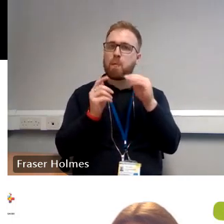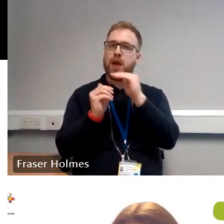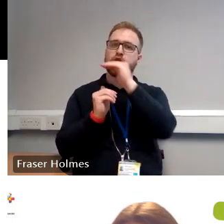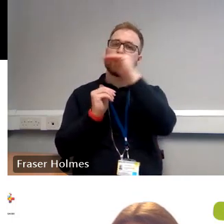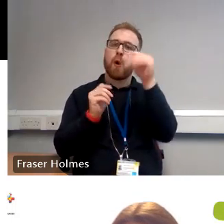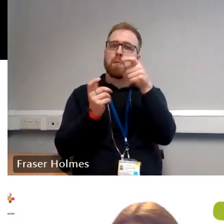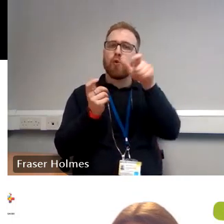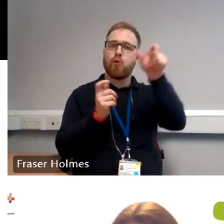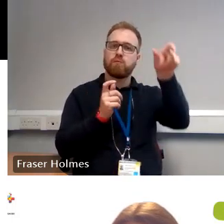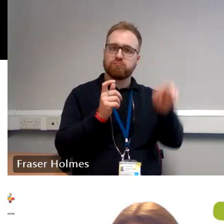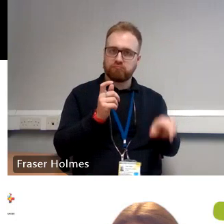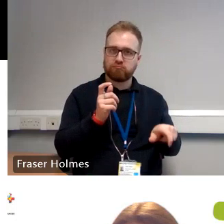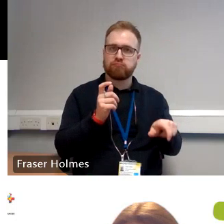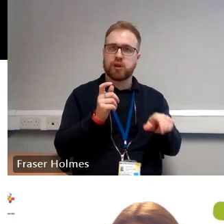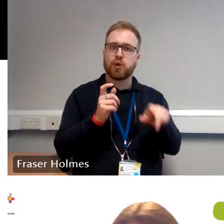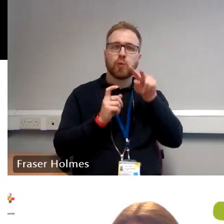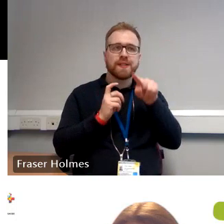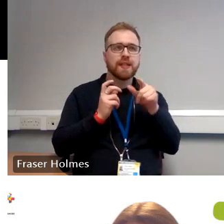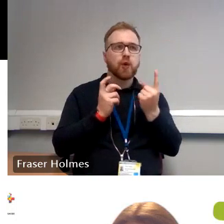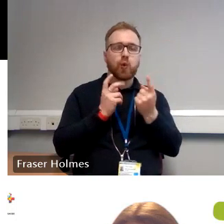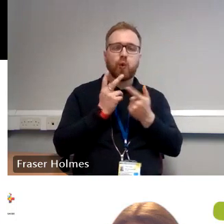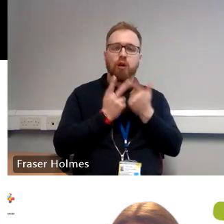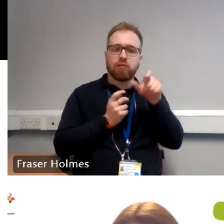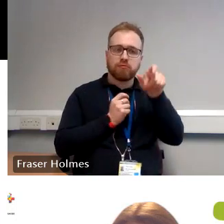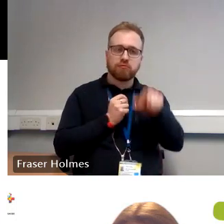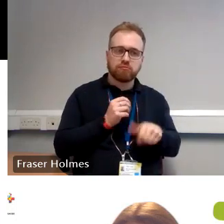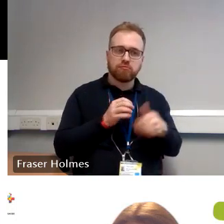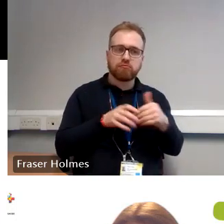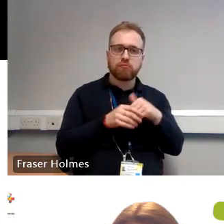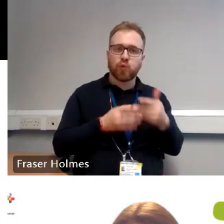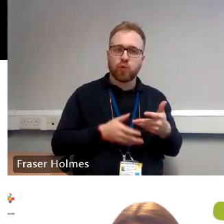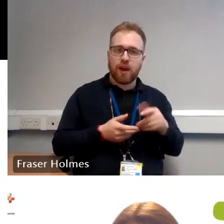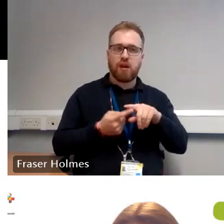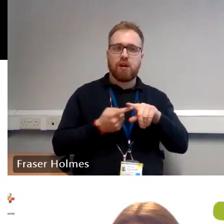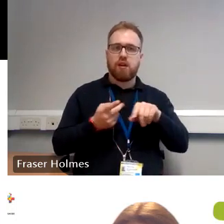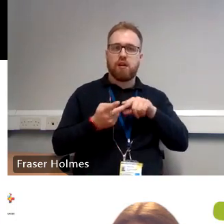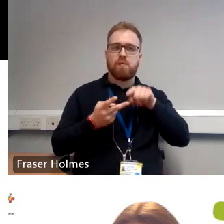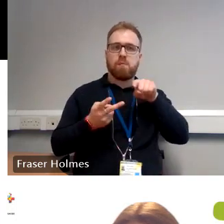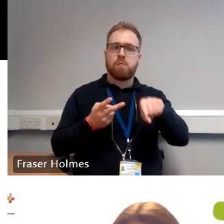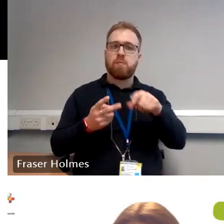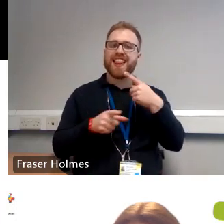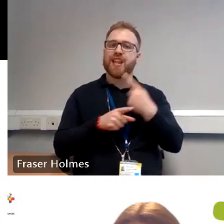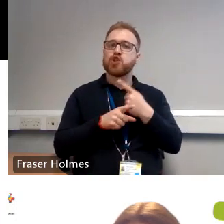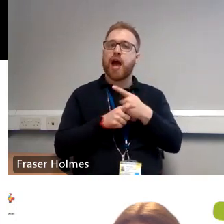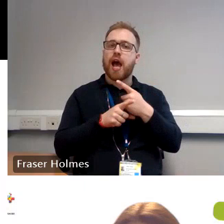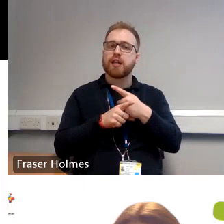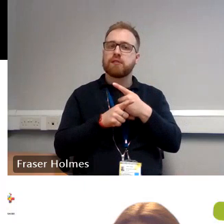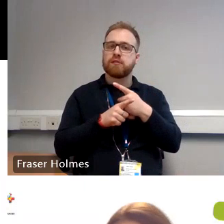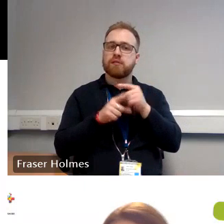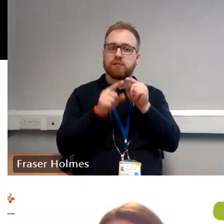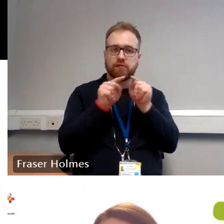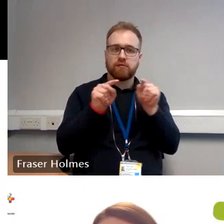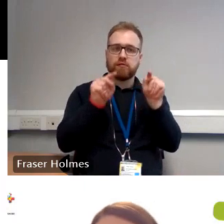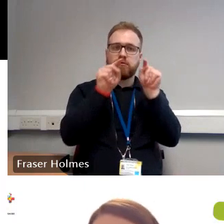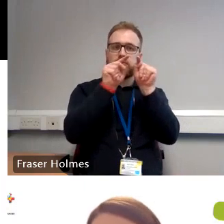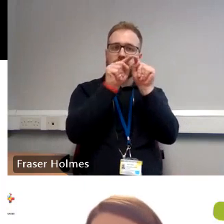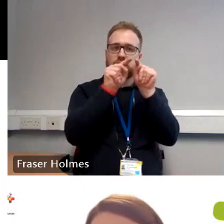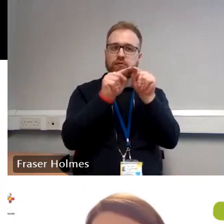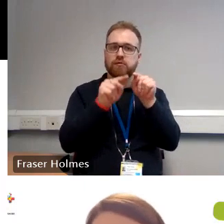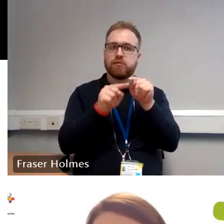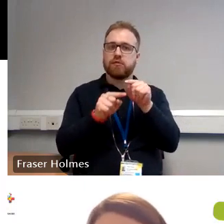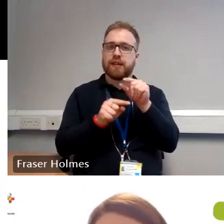side of your screen. You can see who else is on the call. You can click the chat box, the comment type function then. Again, it's a little